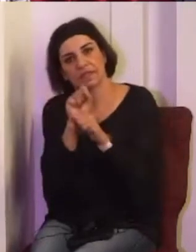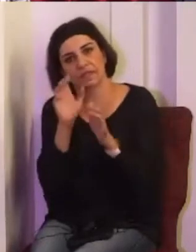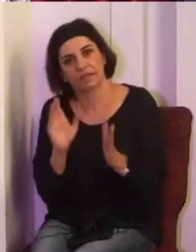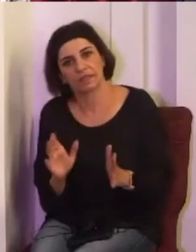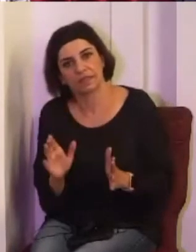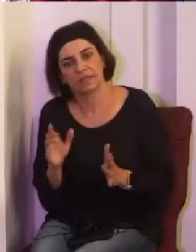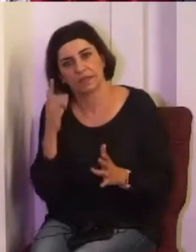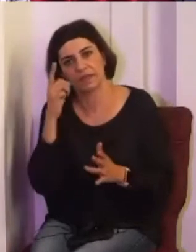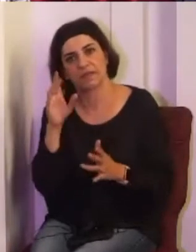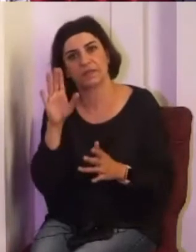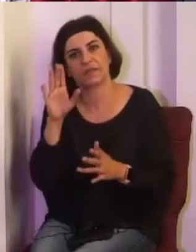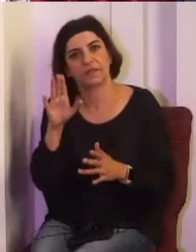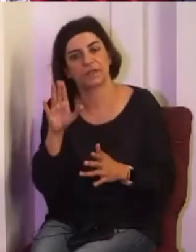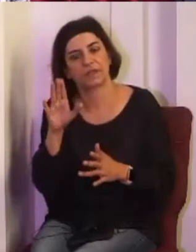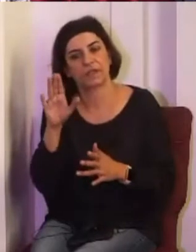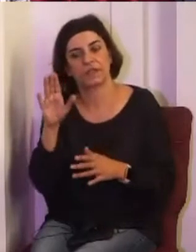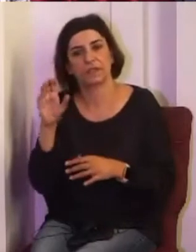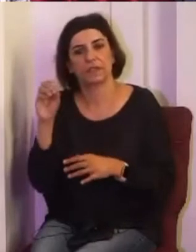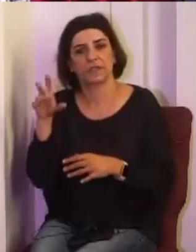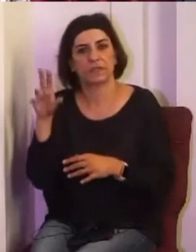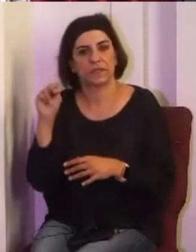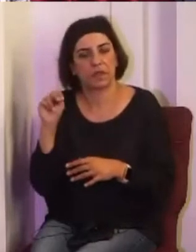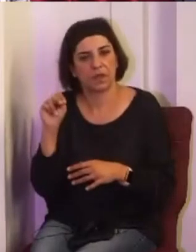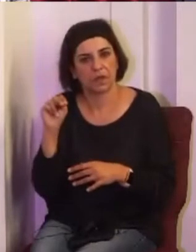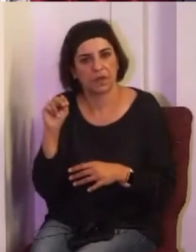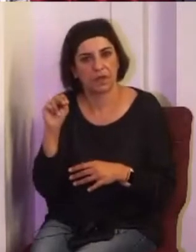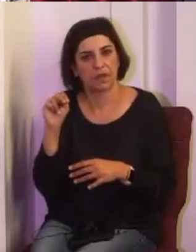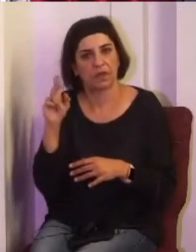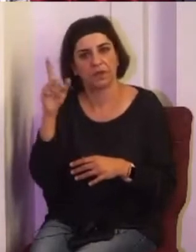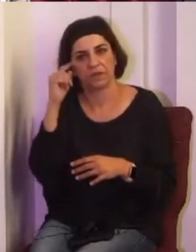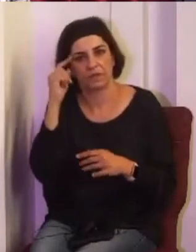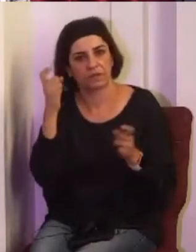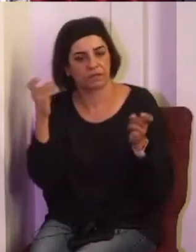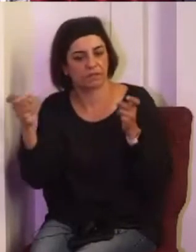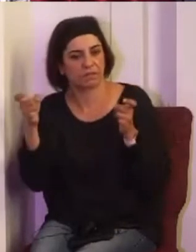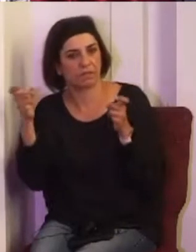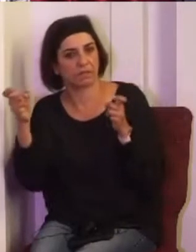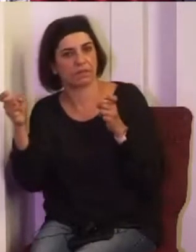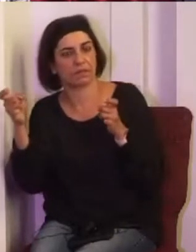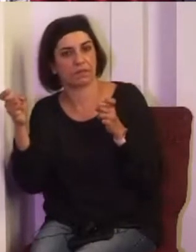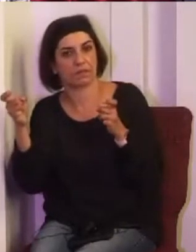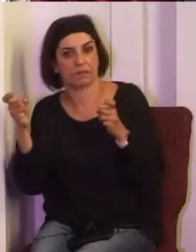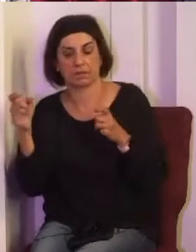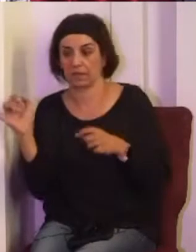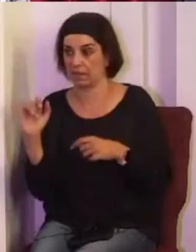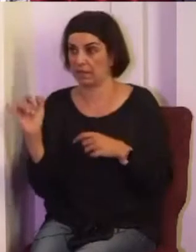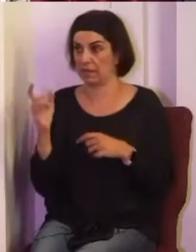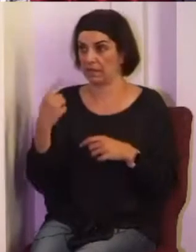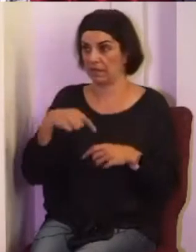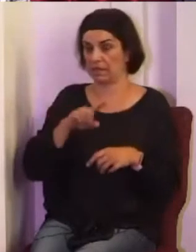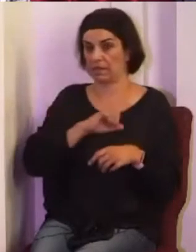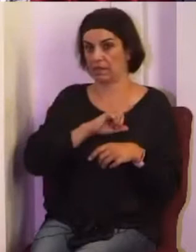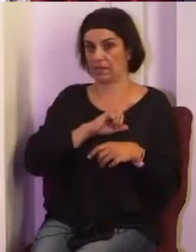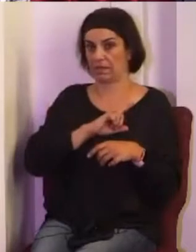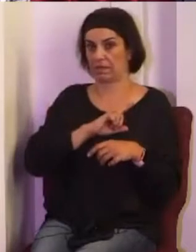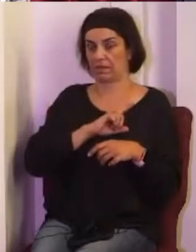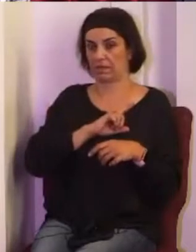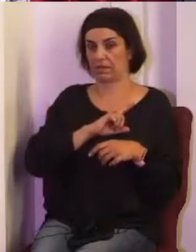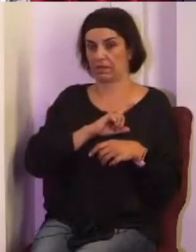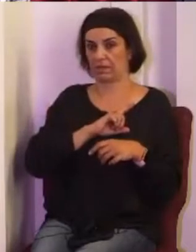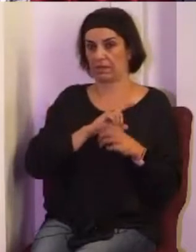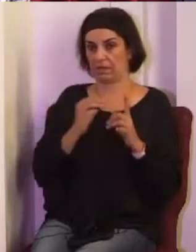his own bureaucracies. Think about how that's impacted our own lives, especially in the last few